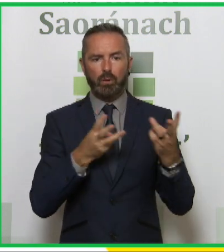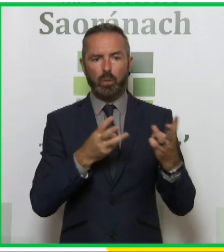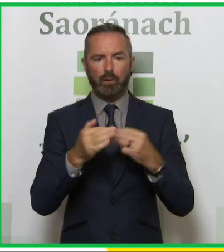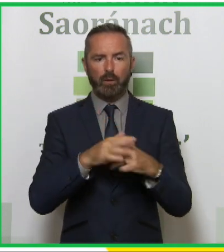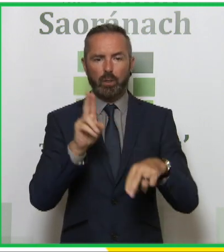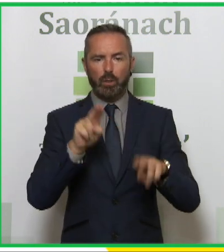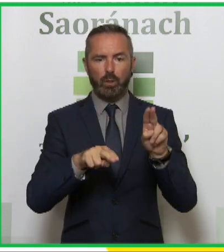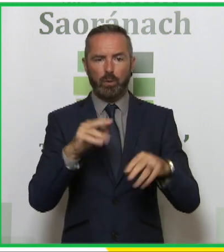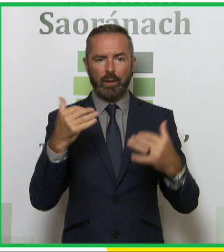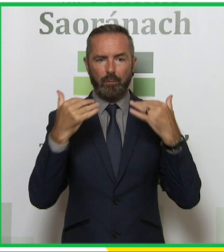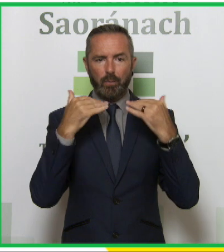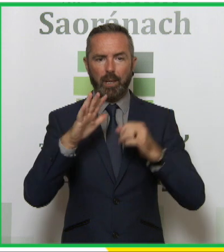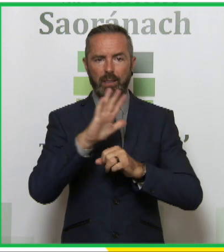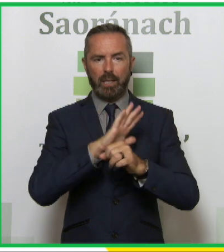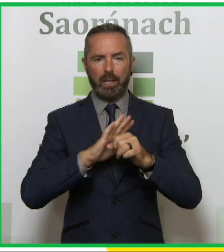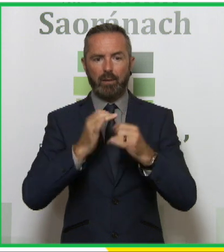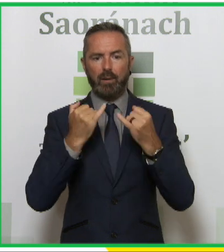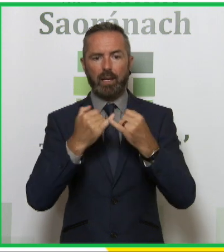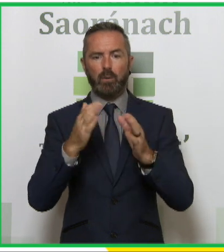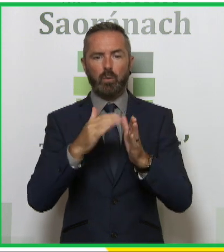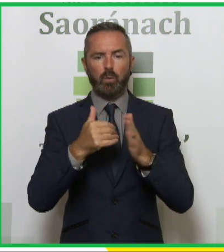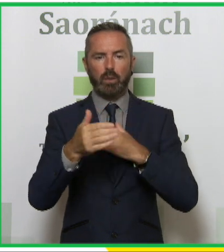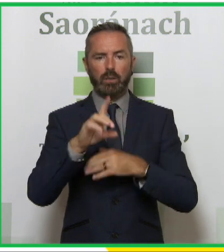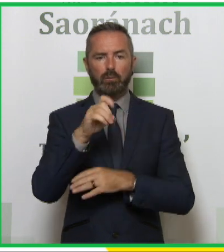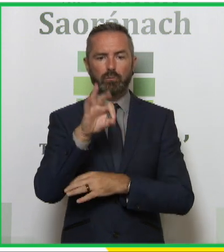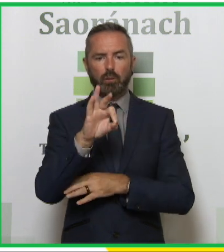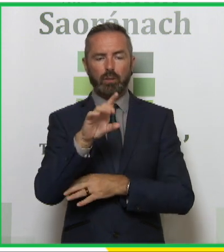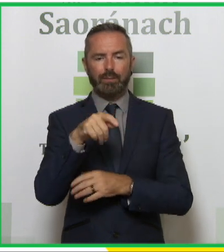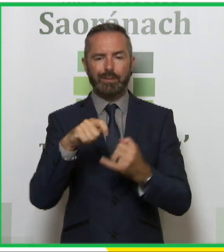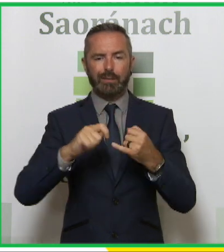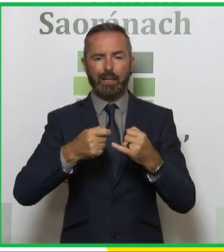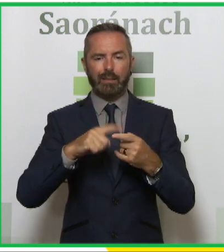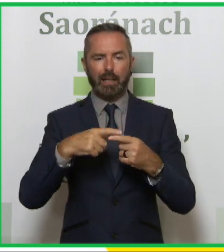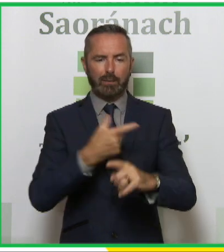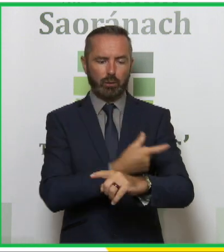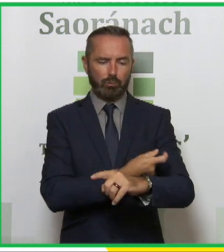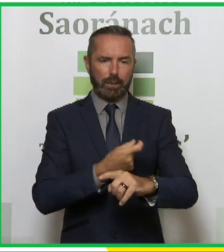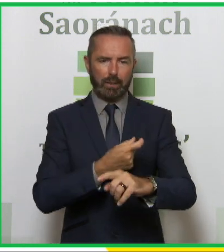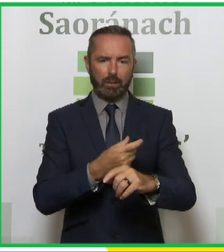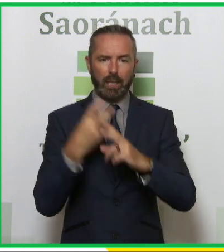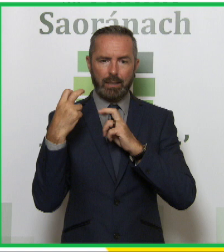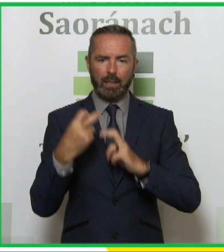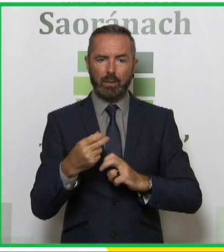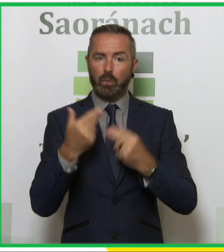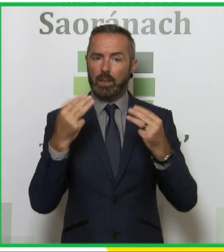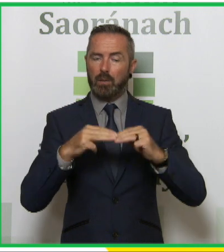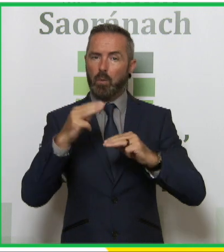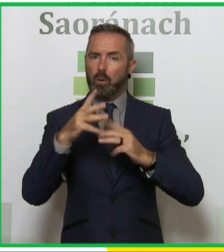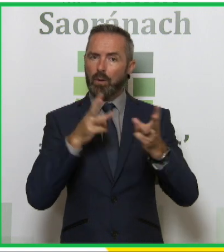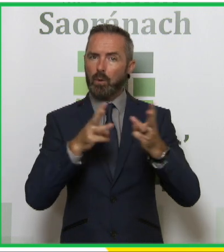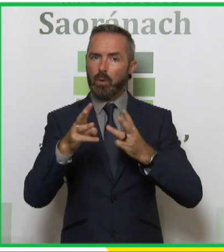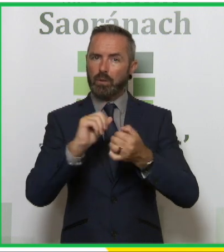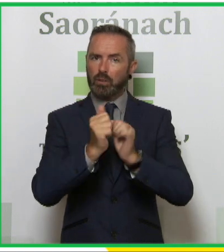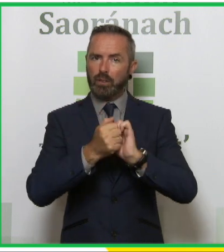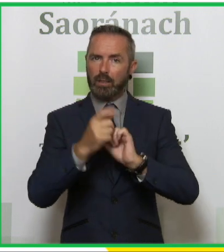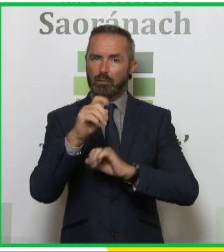information in areas like drug testing and syringe analysis. And we need more of that work in a changing drug